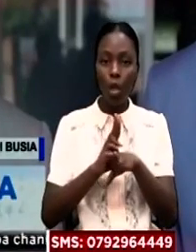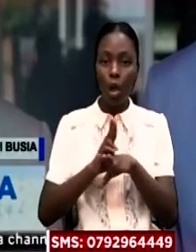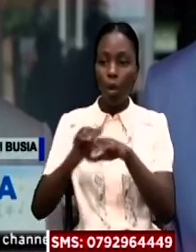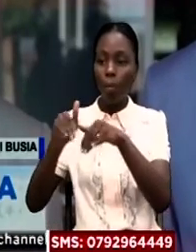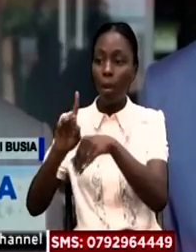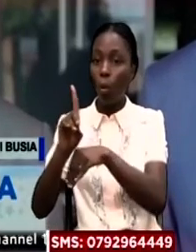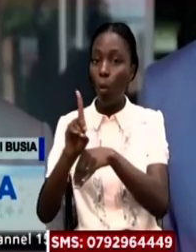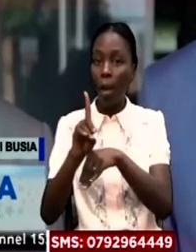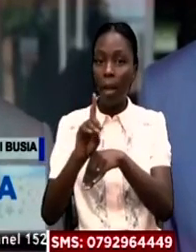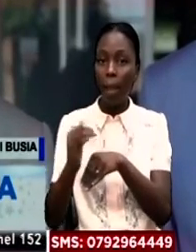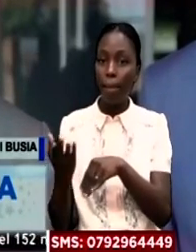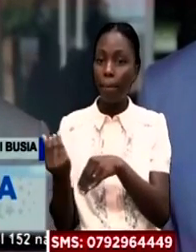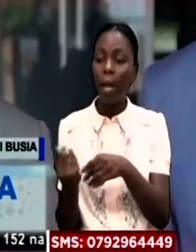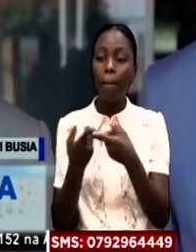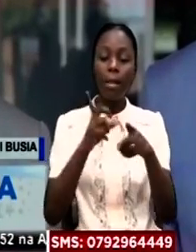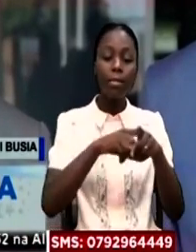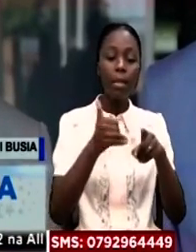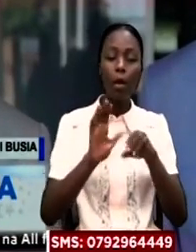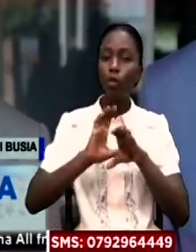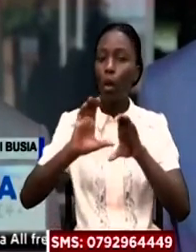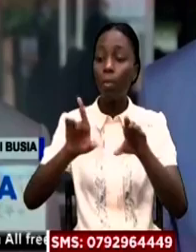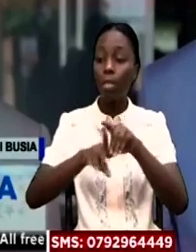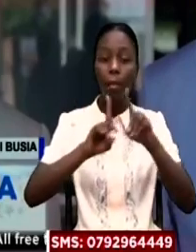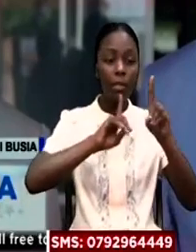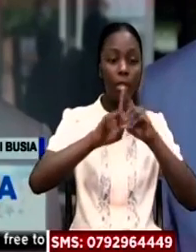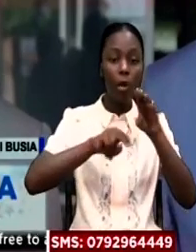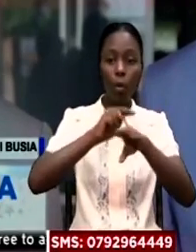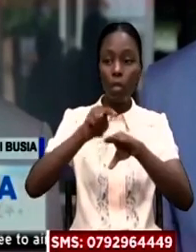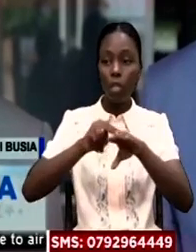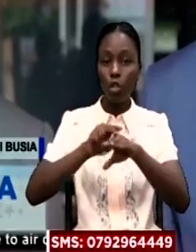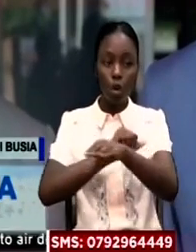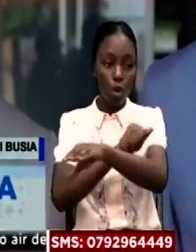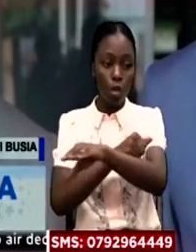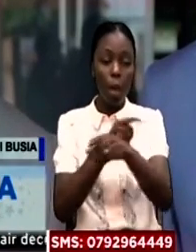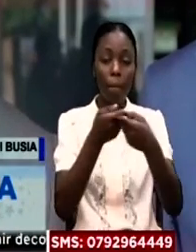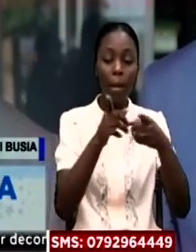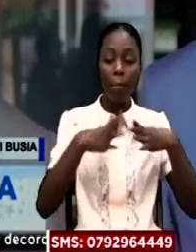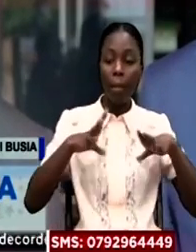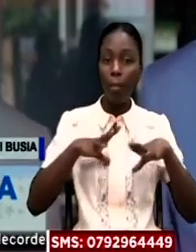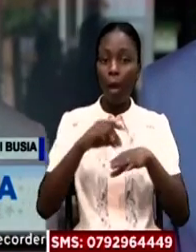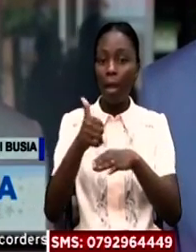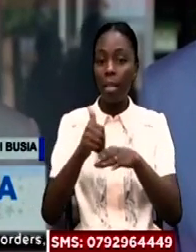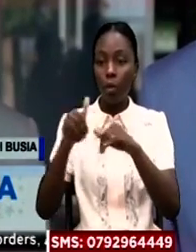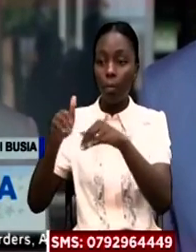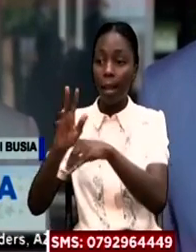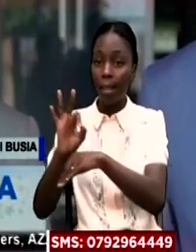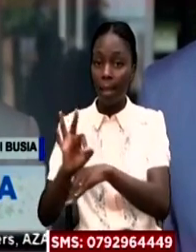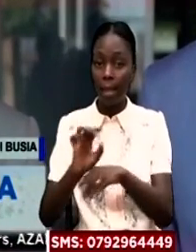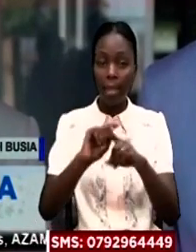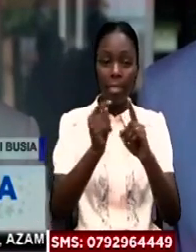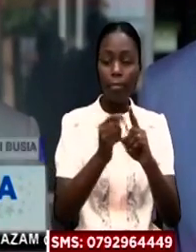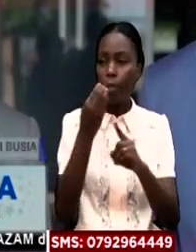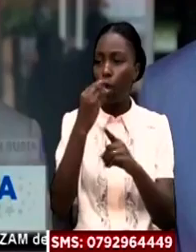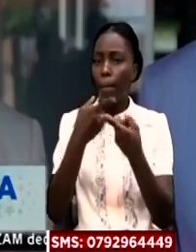crop pa year But now they want we are pushing them and discussing with the national irrigation authority and the stakeholders to do three crops pa year Three